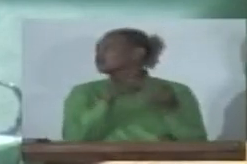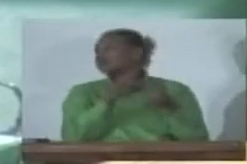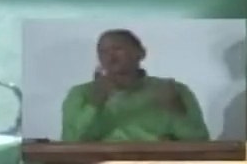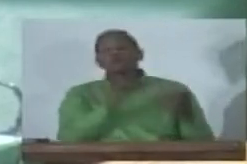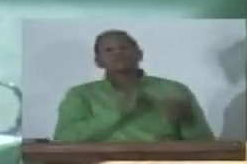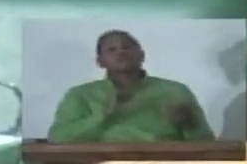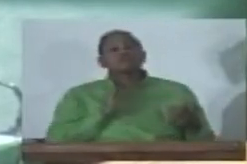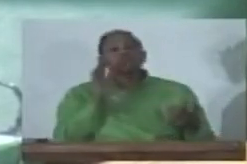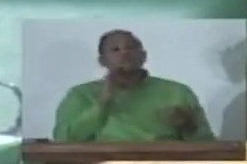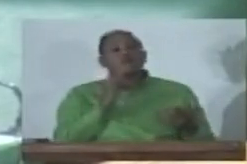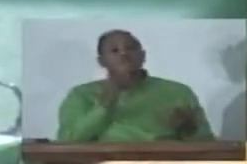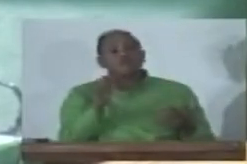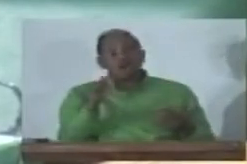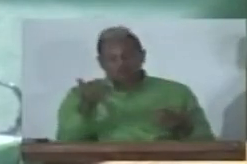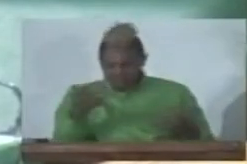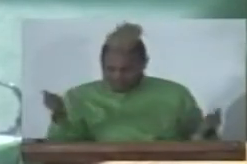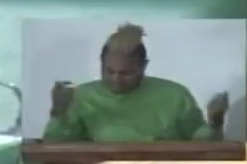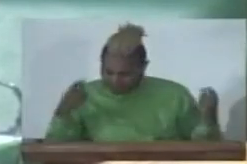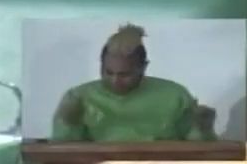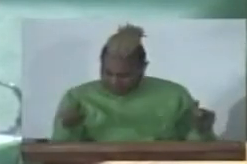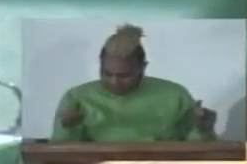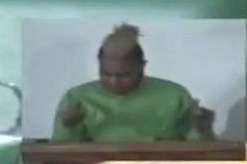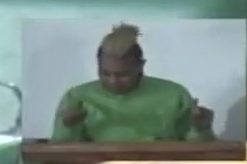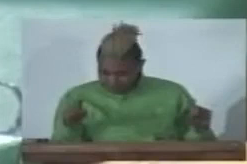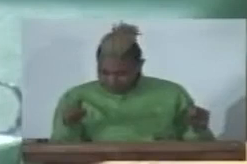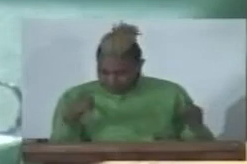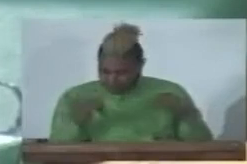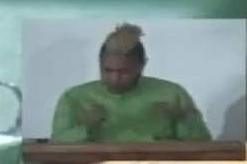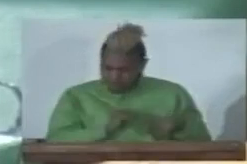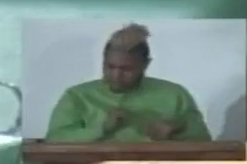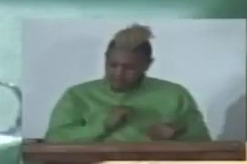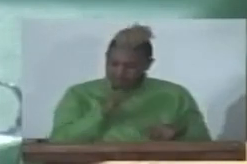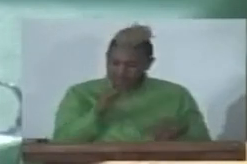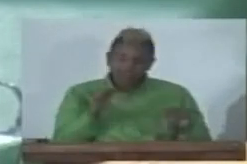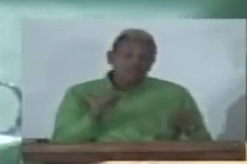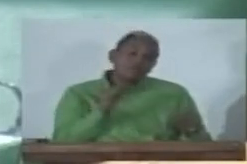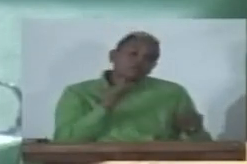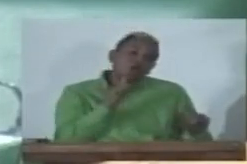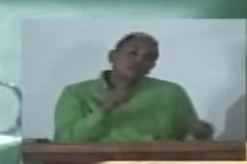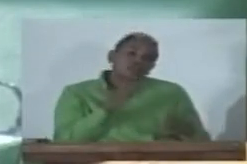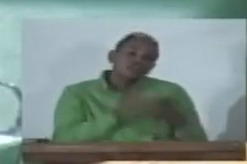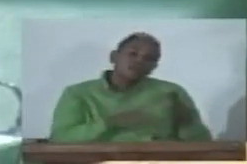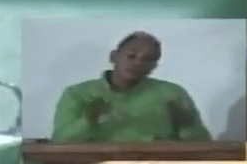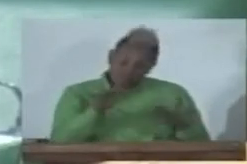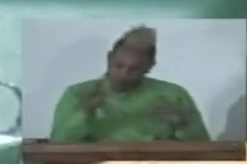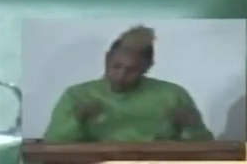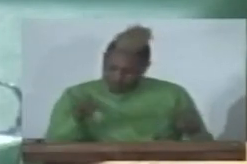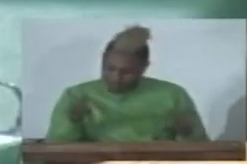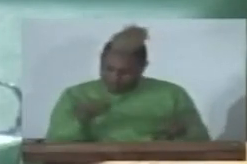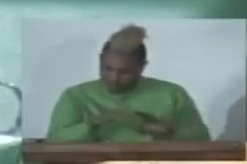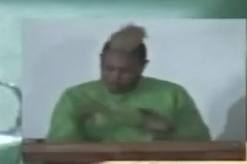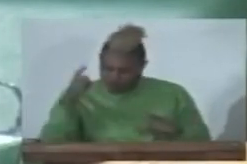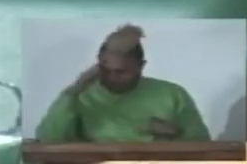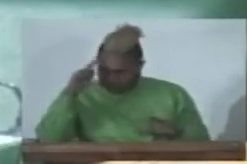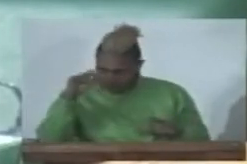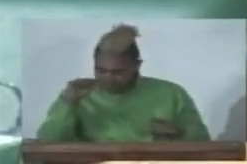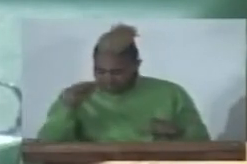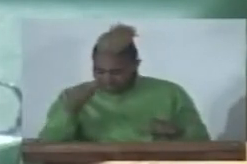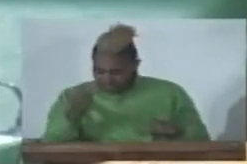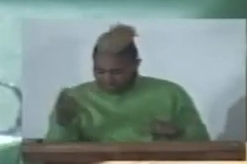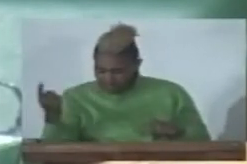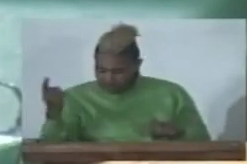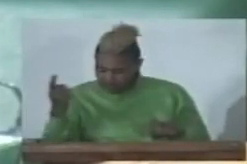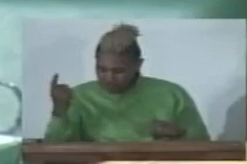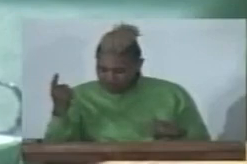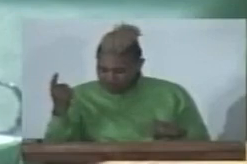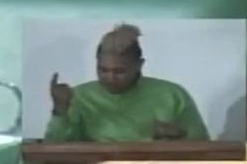into a few other things which I am unable to answer some of your questions. I don't think anyone can perhaps